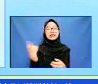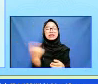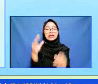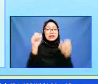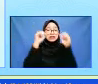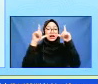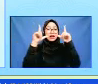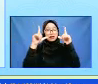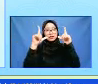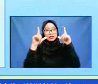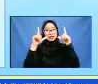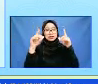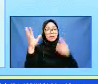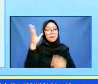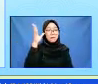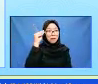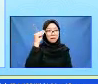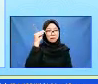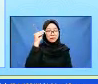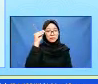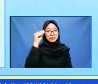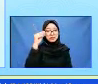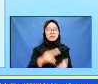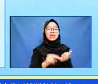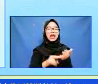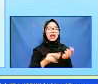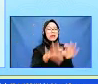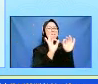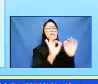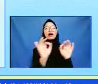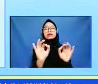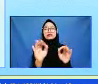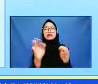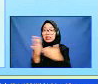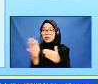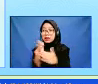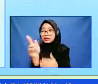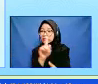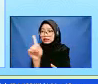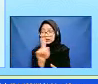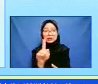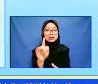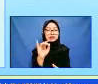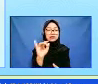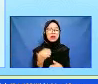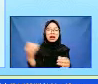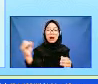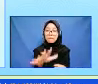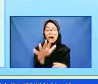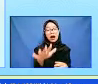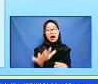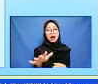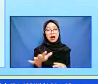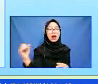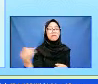capacity, and they will have improve adaptive capacity through their involvement in climate